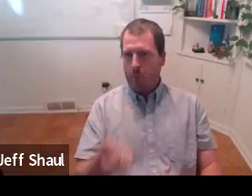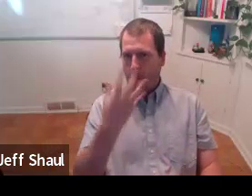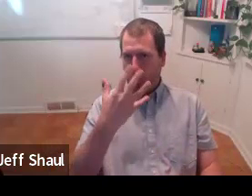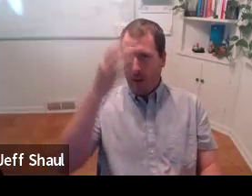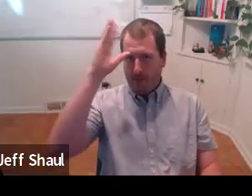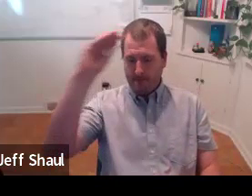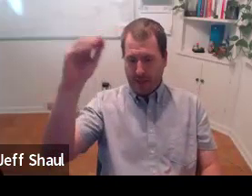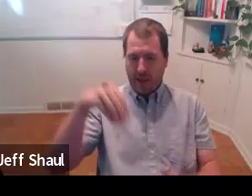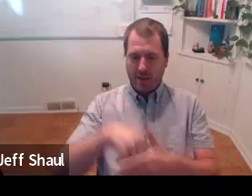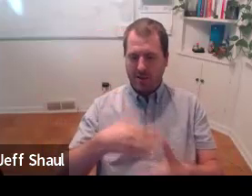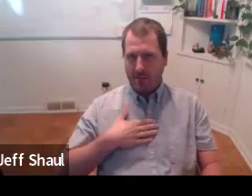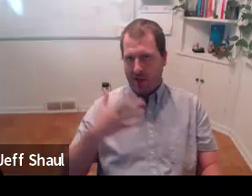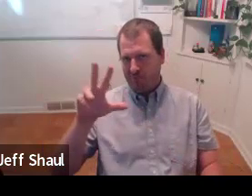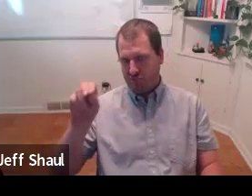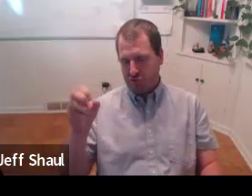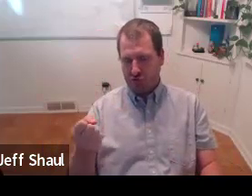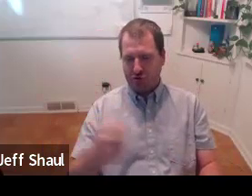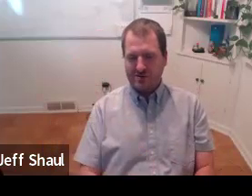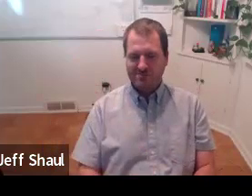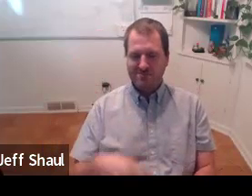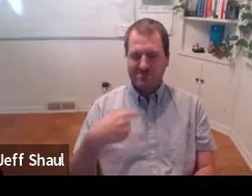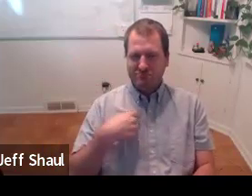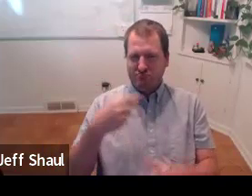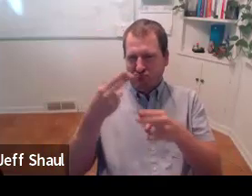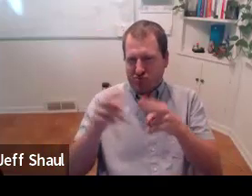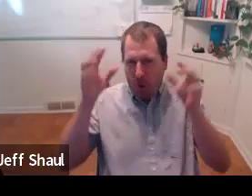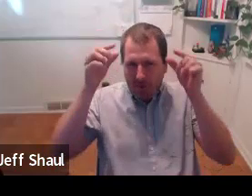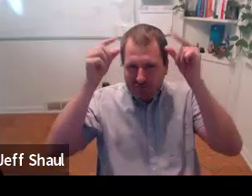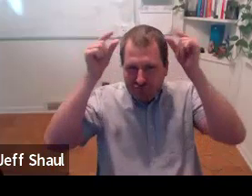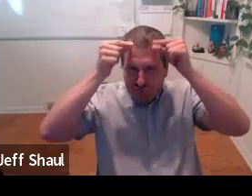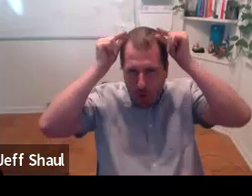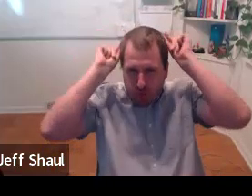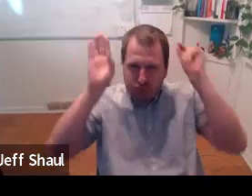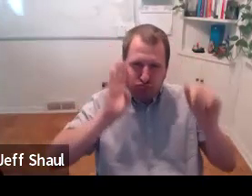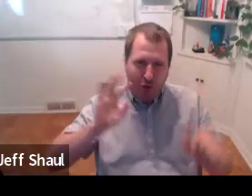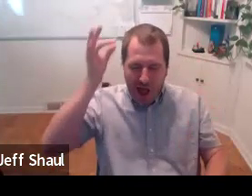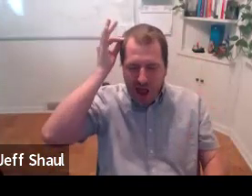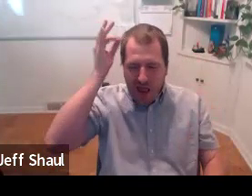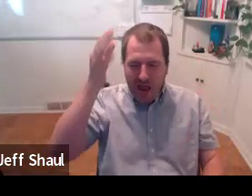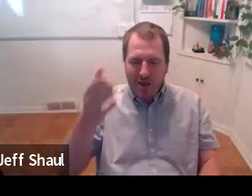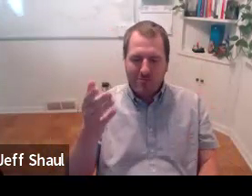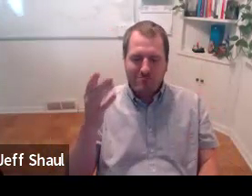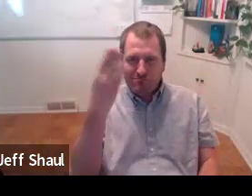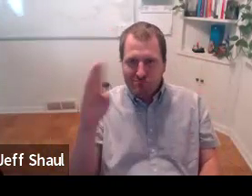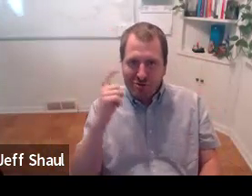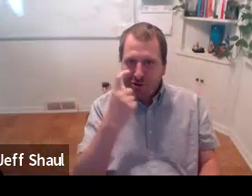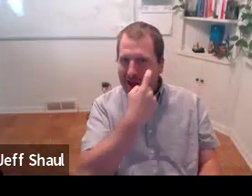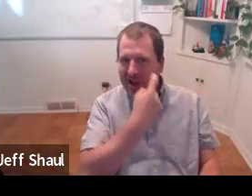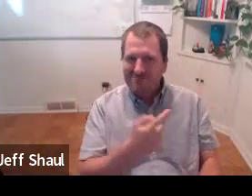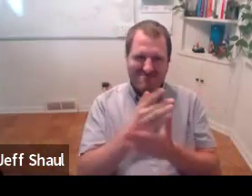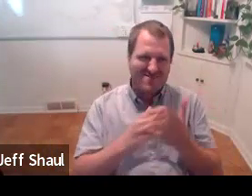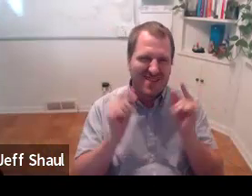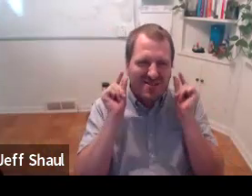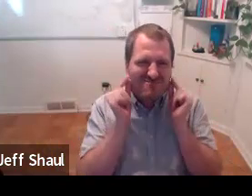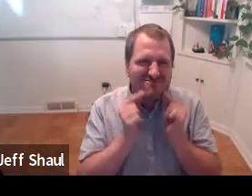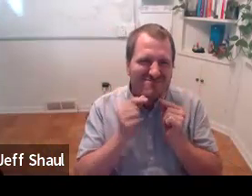description is I am a white male in my 30s. I have short brown hair and